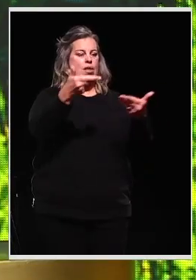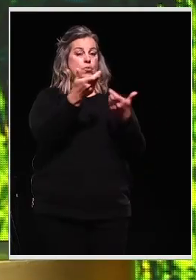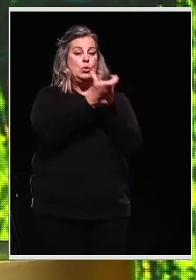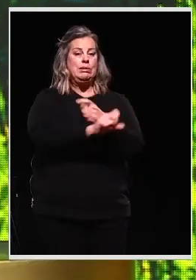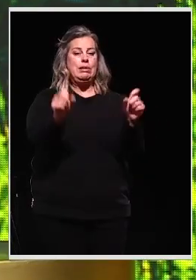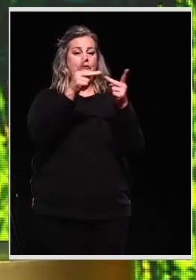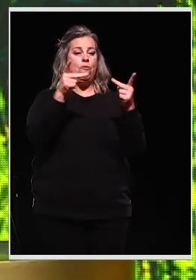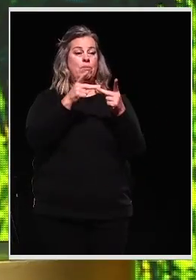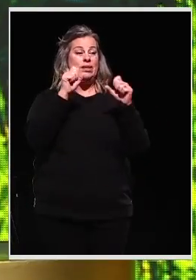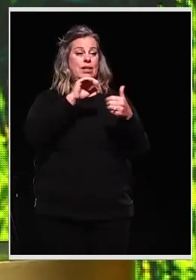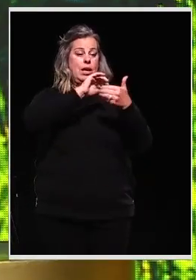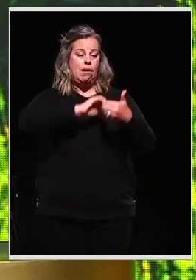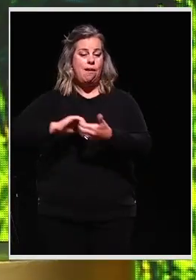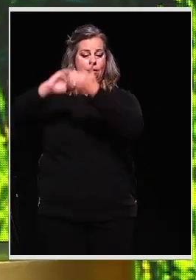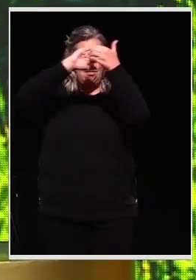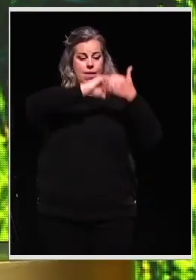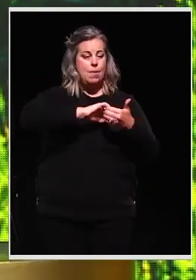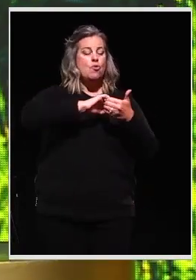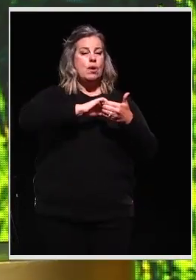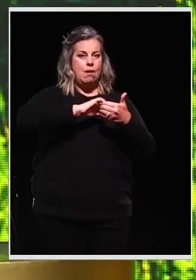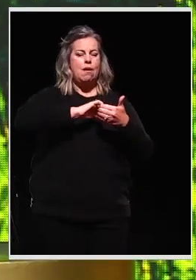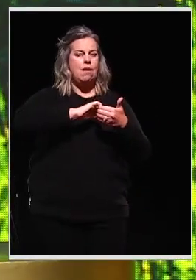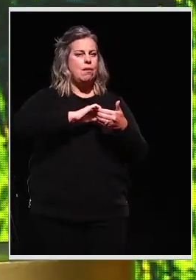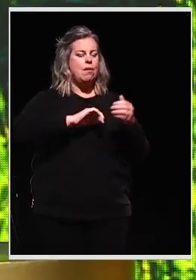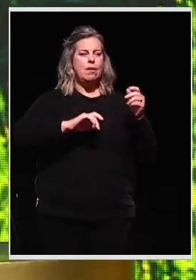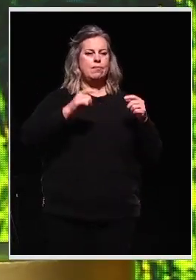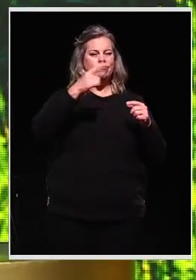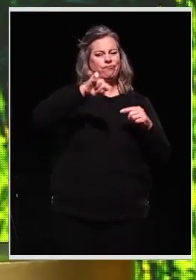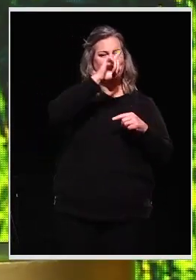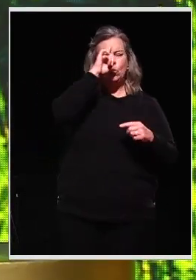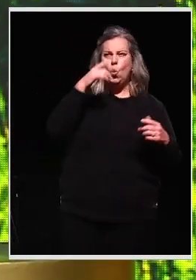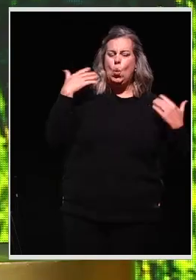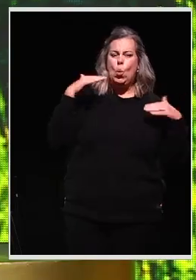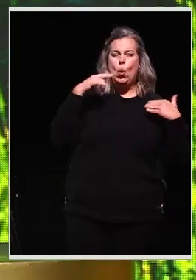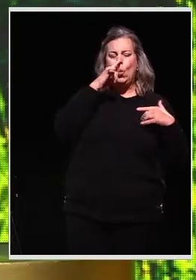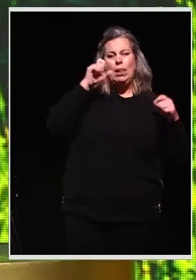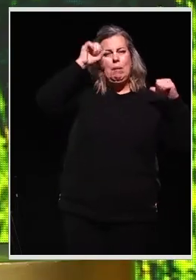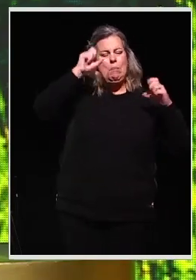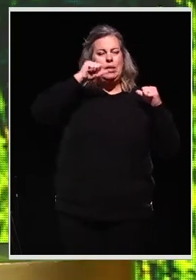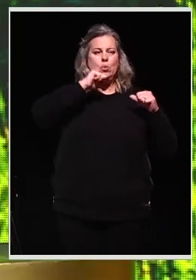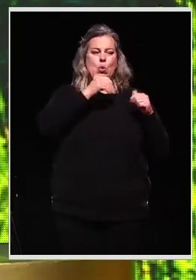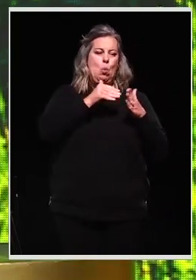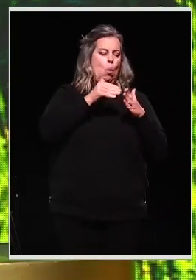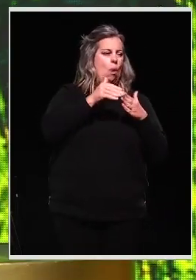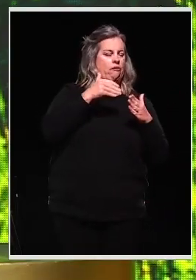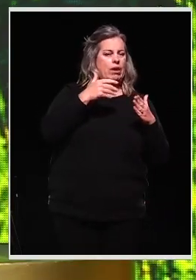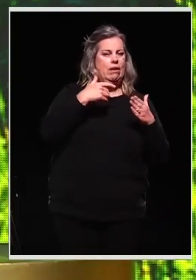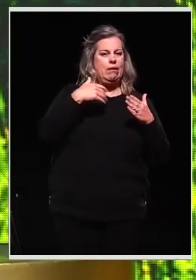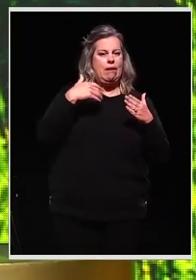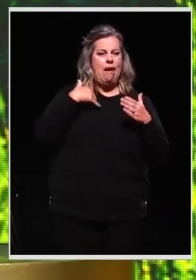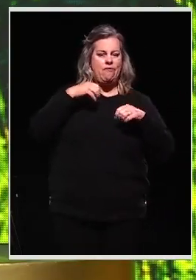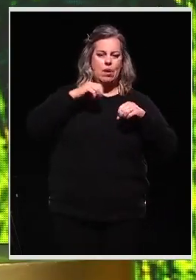each other, we've had private partners say, this is amazing. I don't get to be in a room with my competitors talking about how we can address these